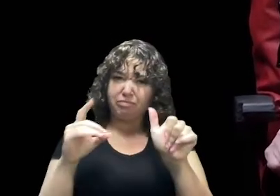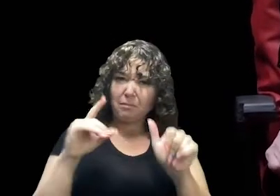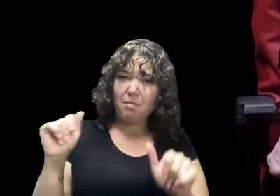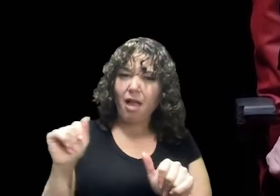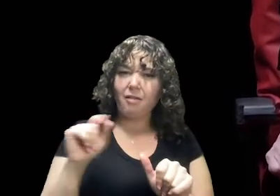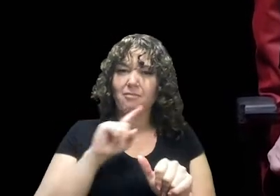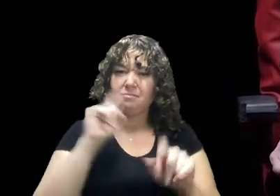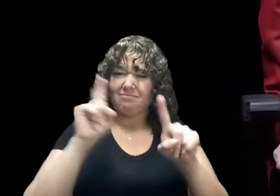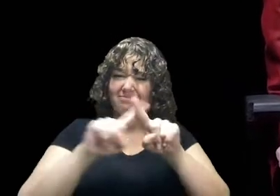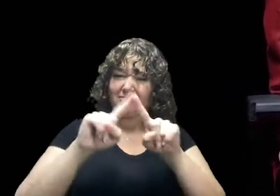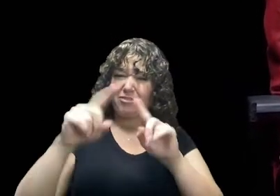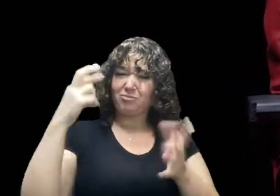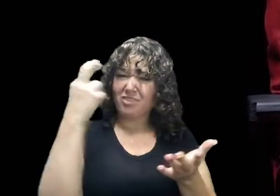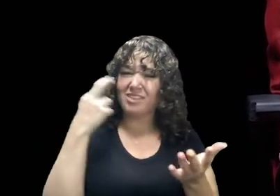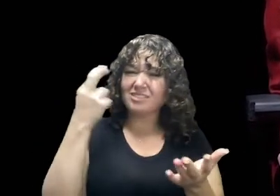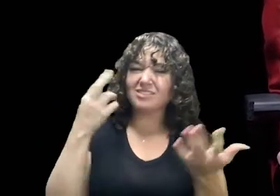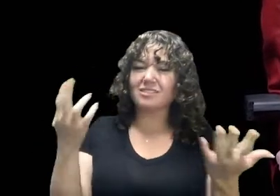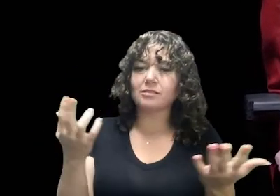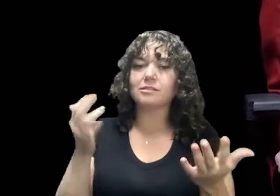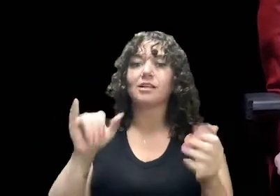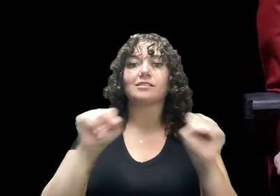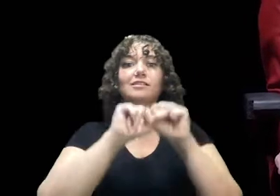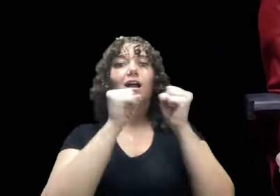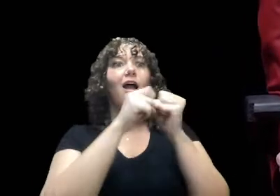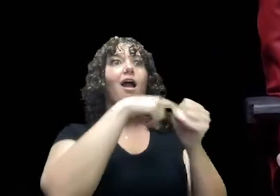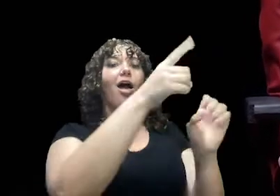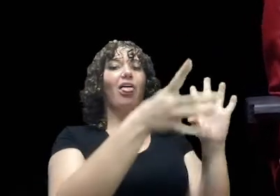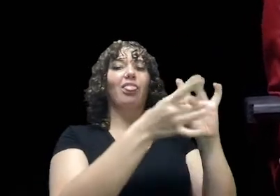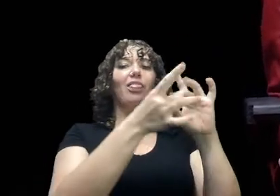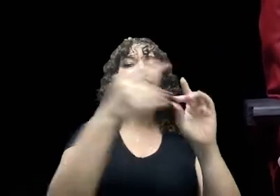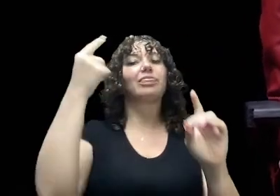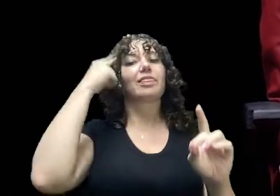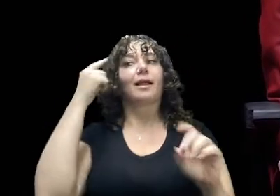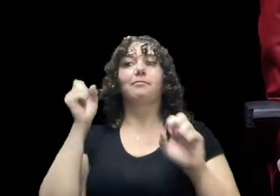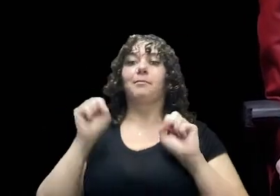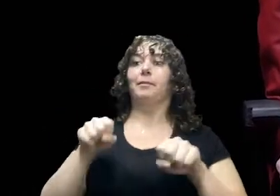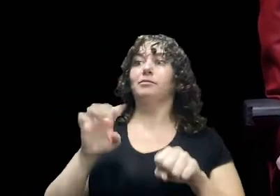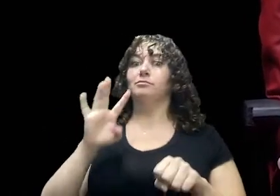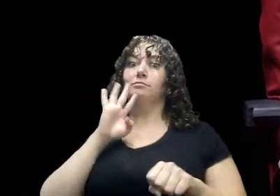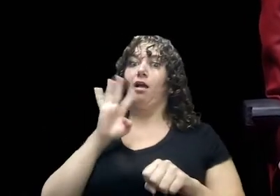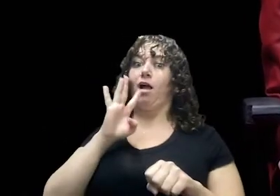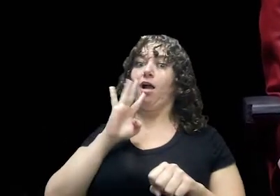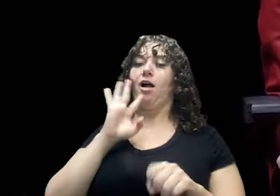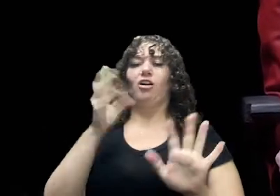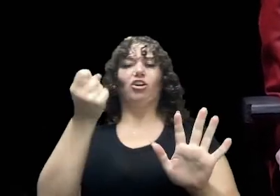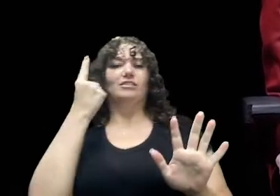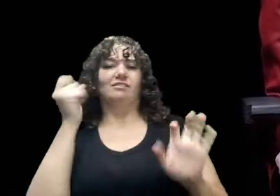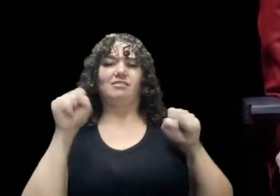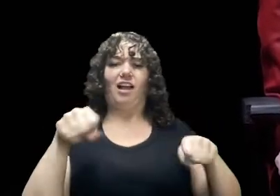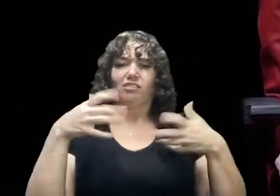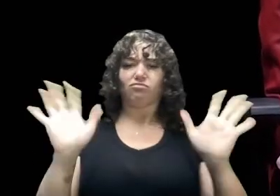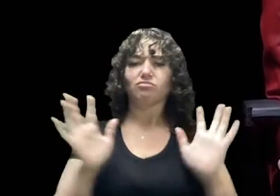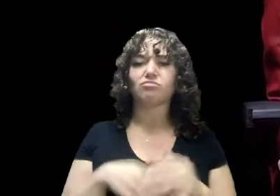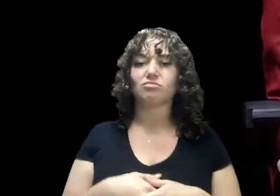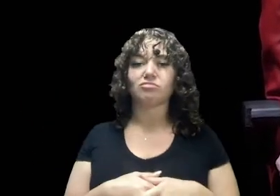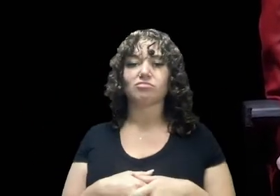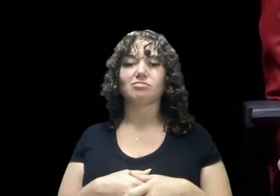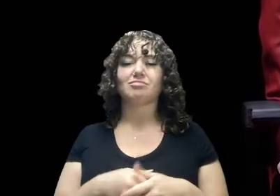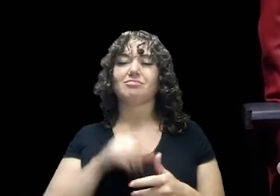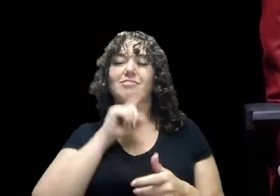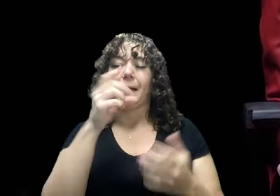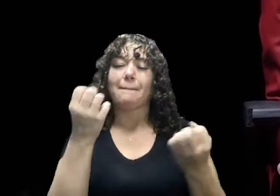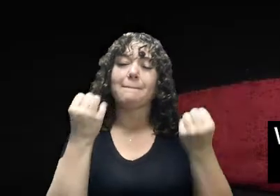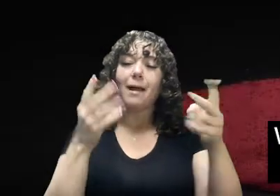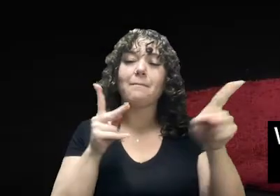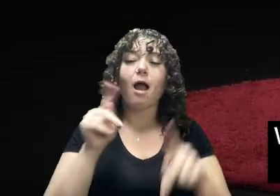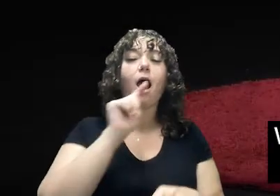For some baffling reason, the majority of our society links the ability to speak with the ability to hear and to